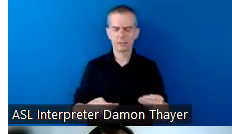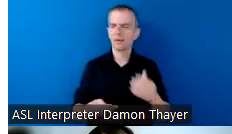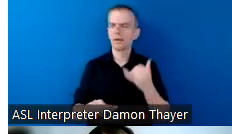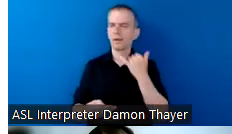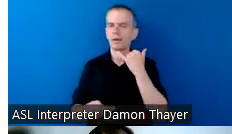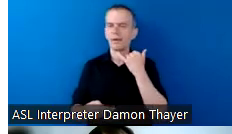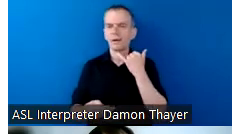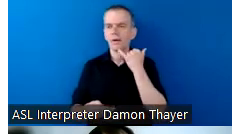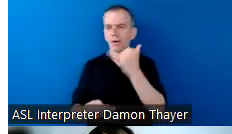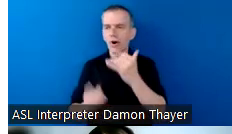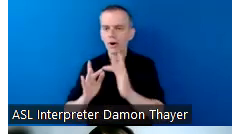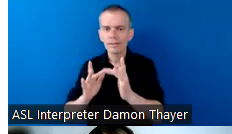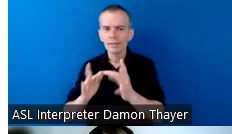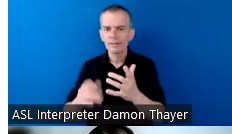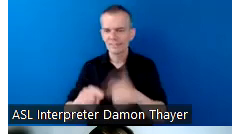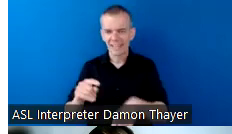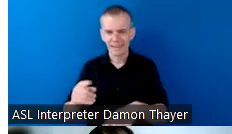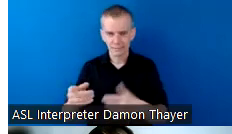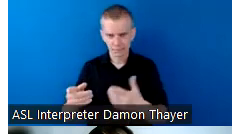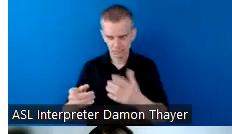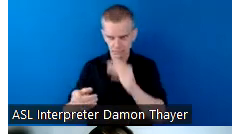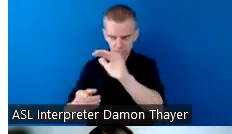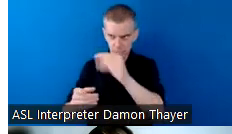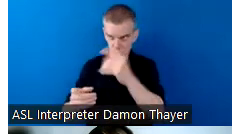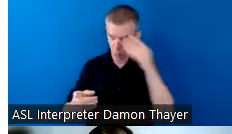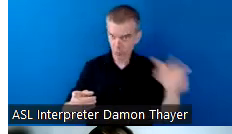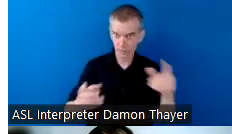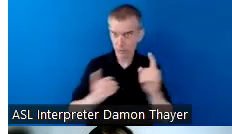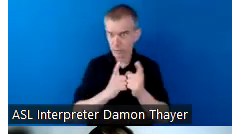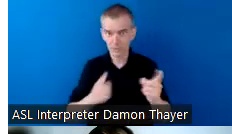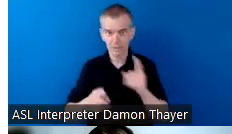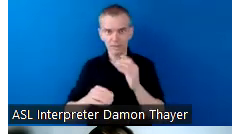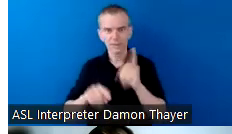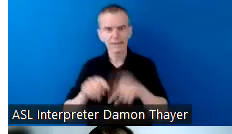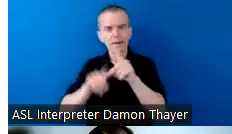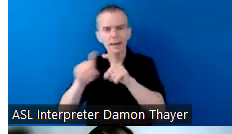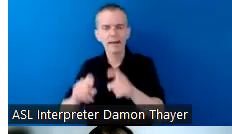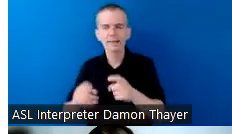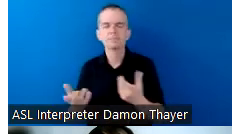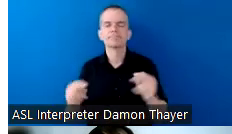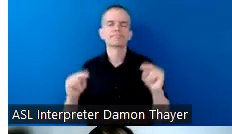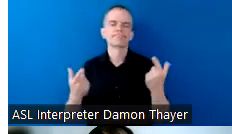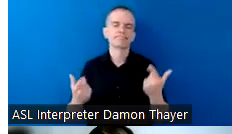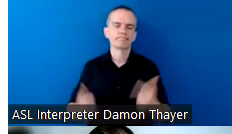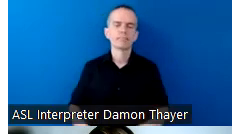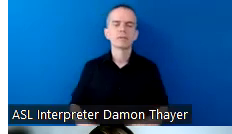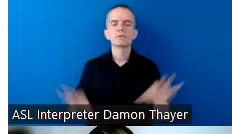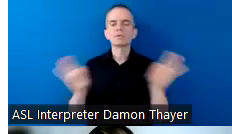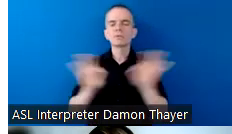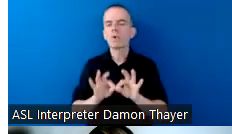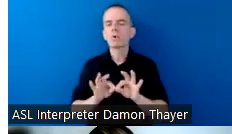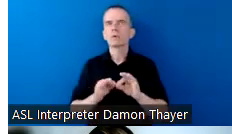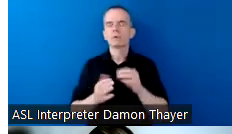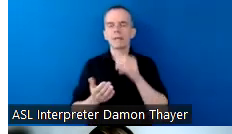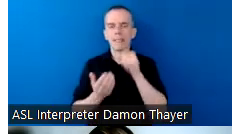person's situation well, then they don't hold up in court. So again, really important that it's somebody who knows the person and understands